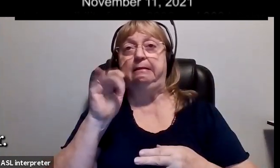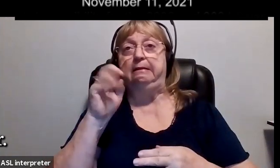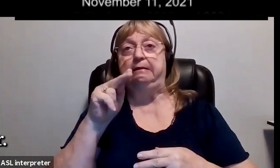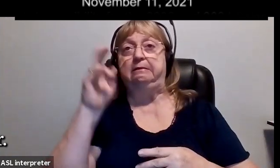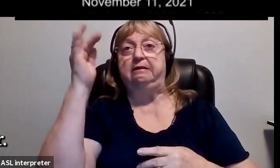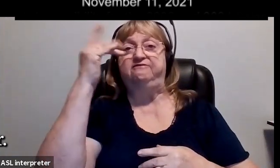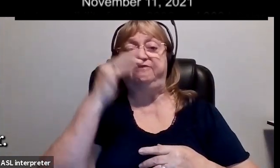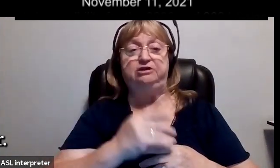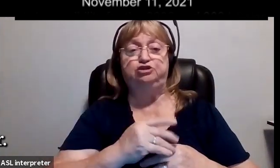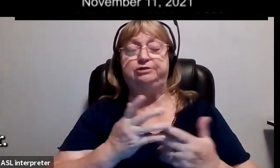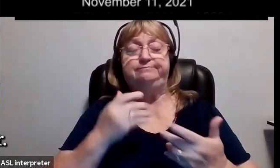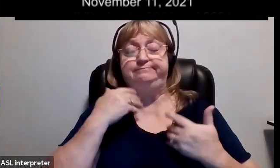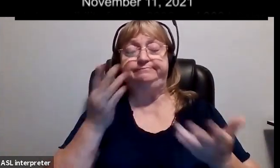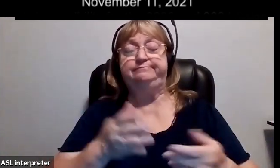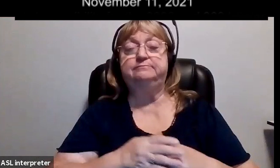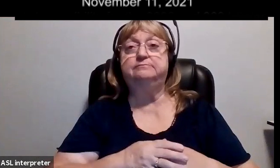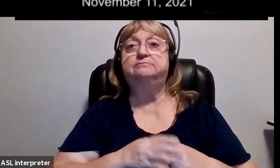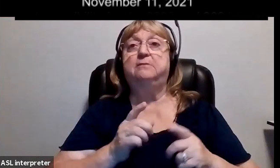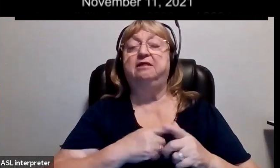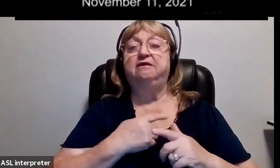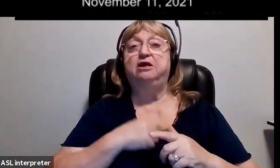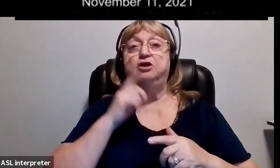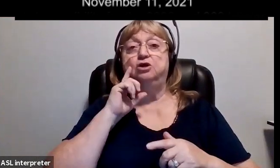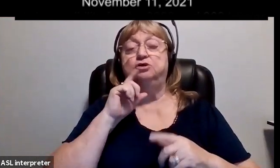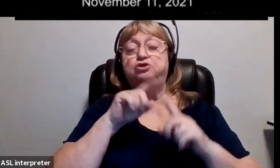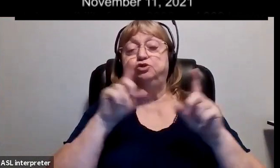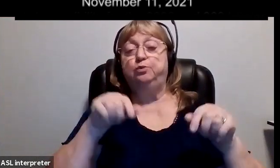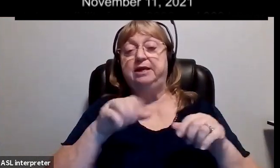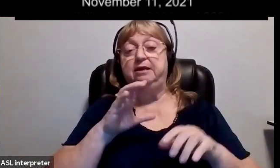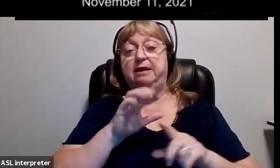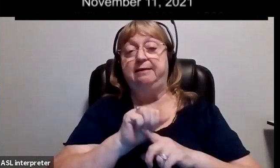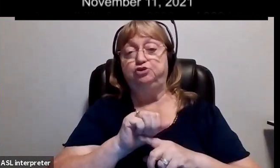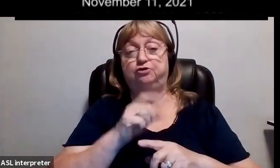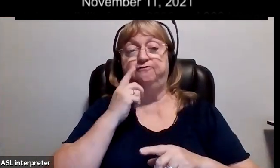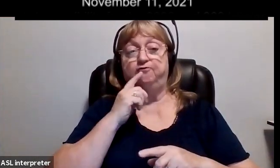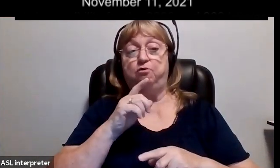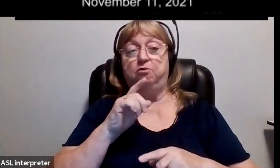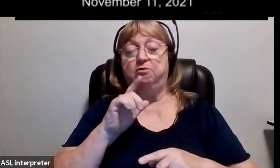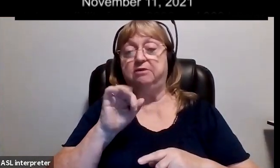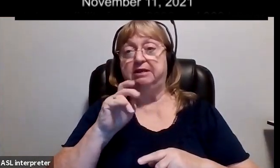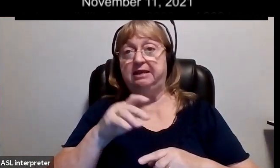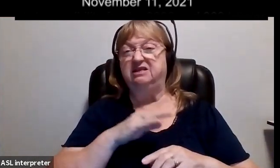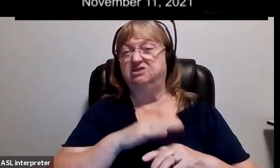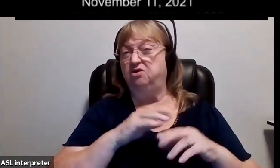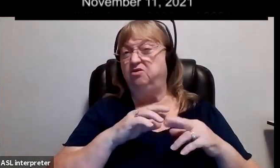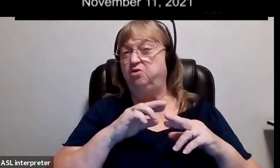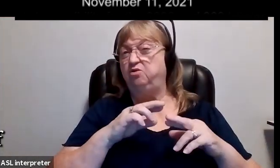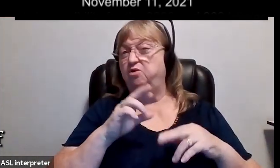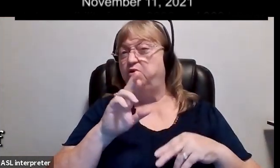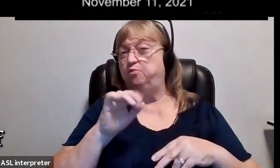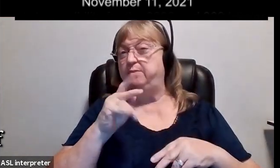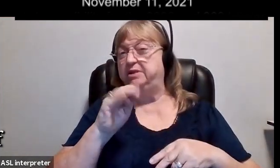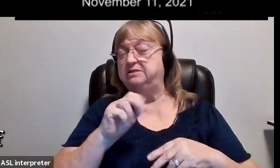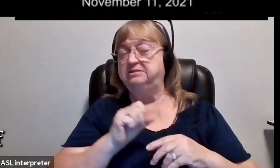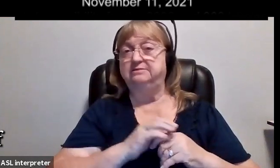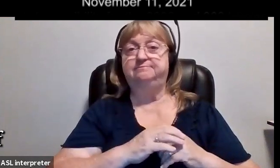And then the screen capture there for the link. Again, it's insert on the ribbons.